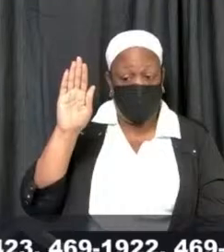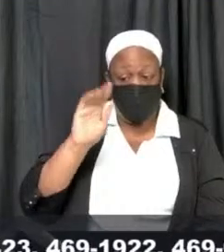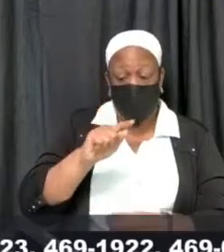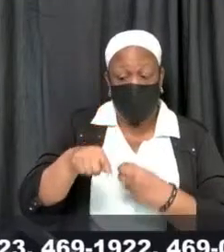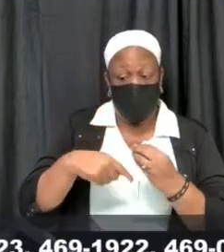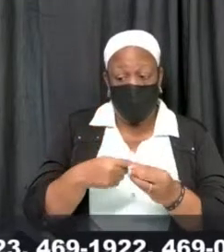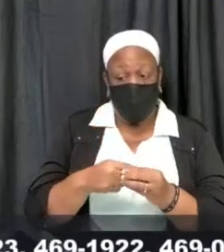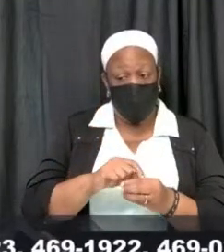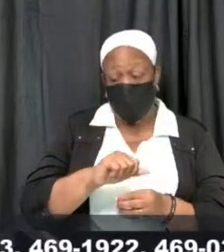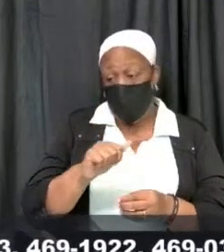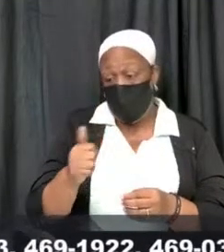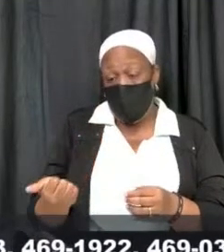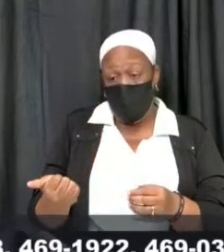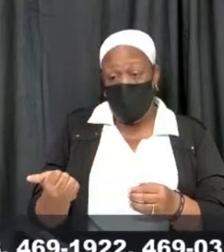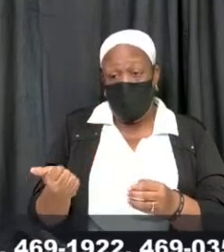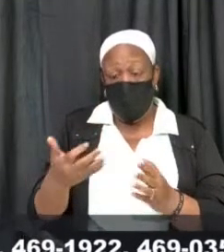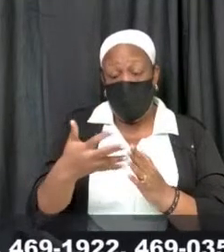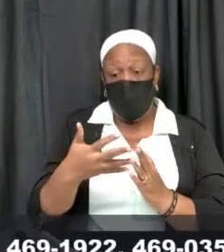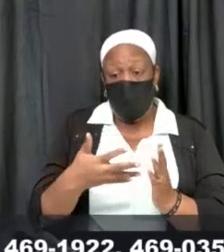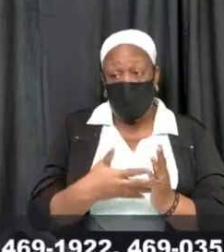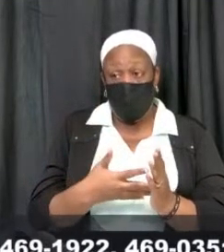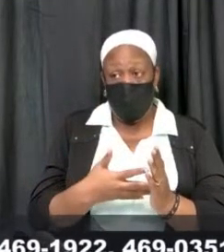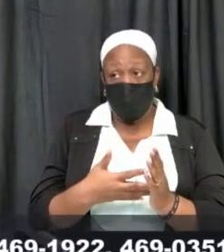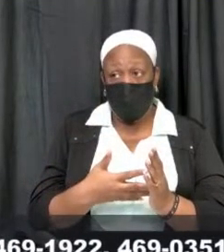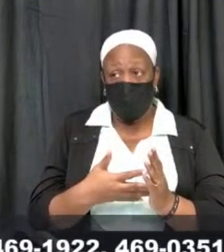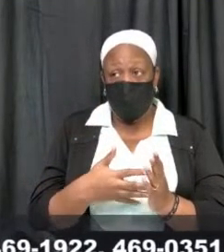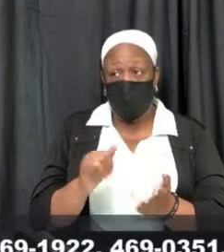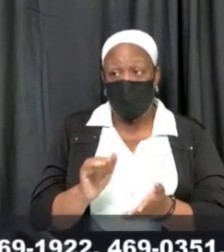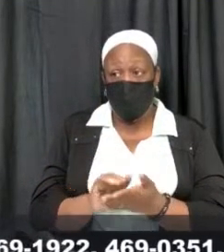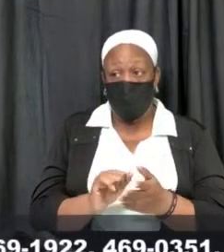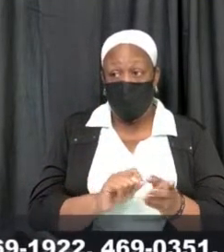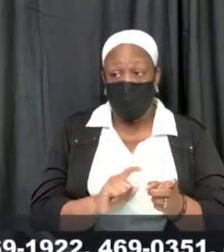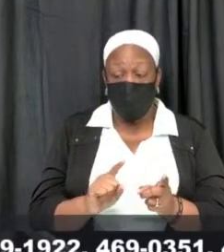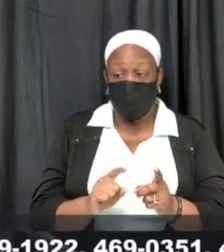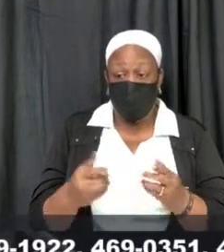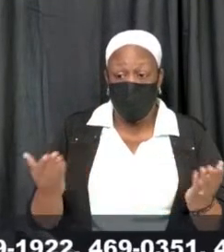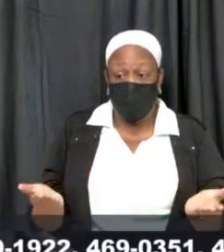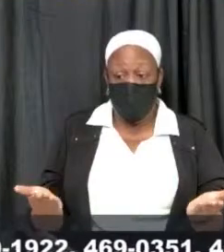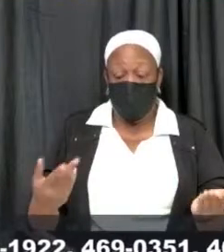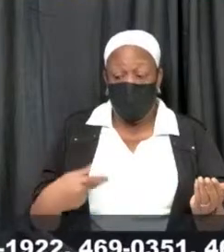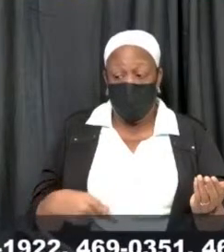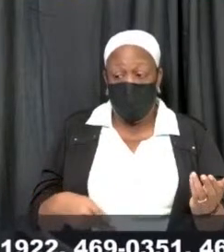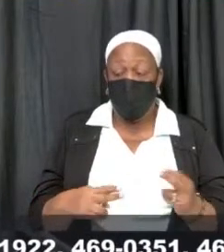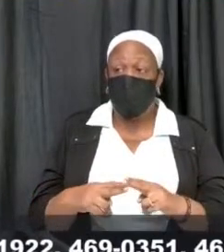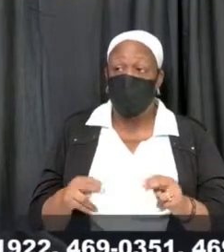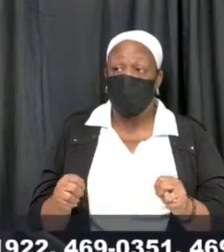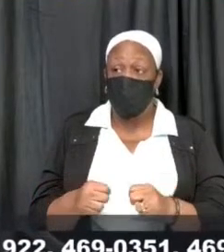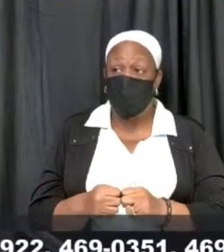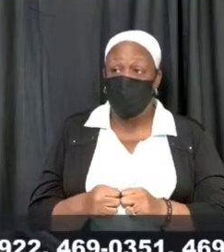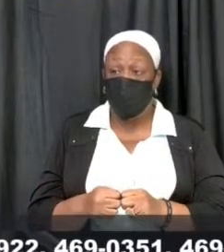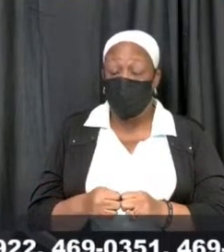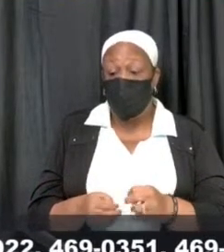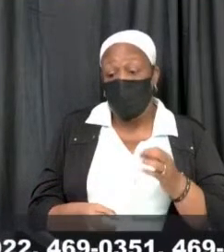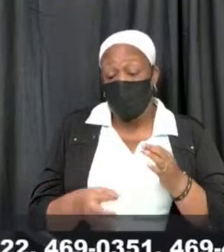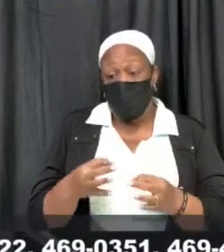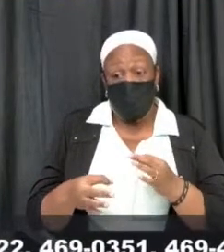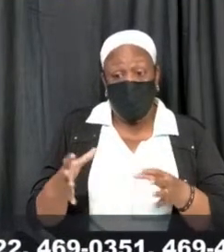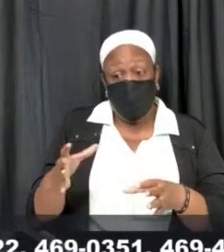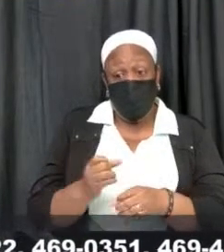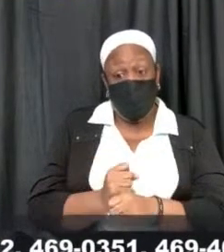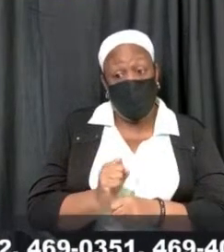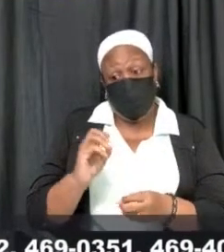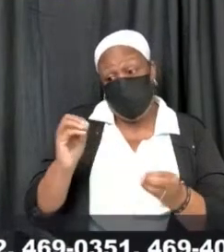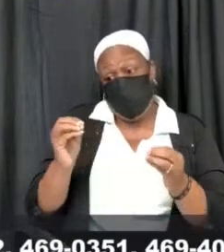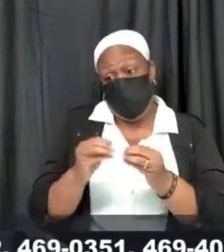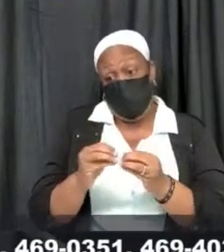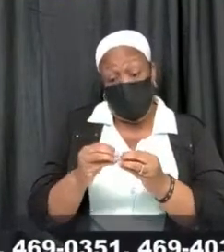authorized through the Ministry of Health in St. Kitts and Nevis, and if we get any further information, we